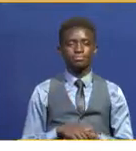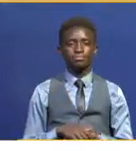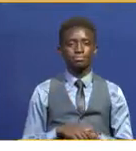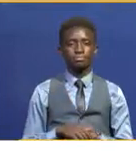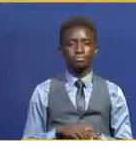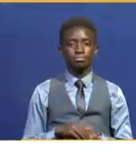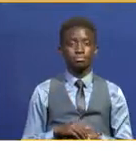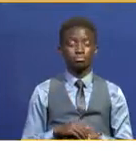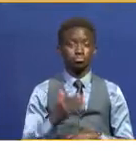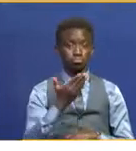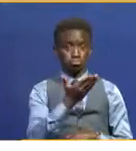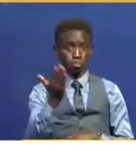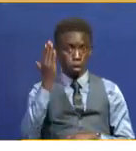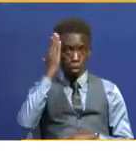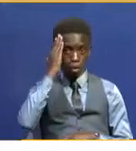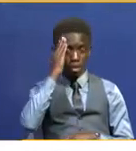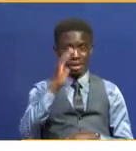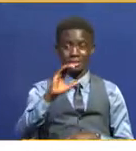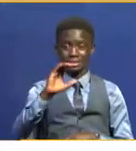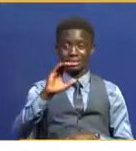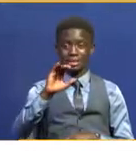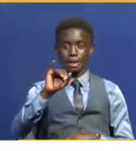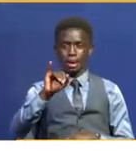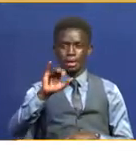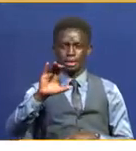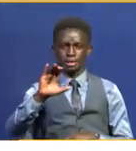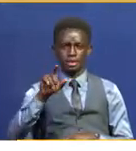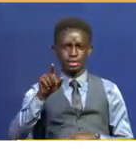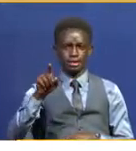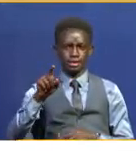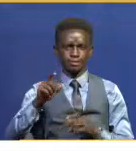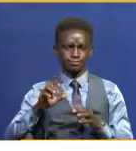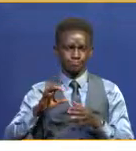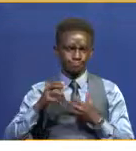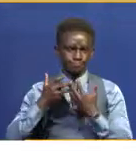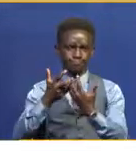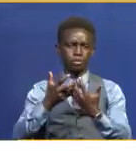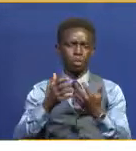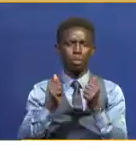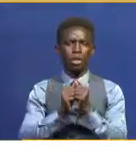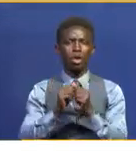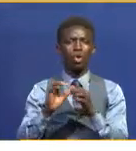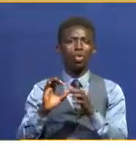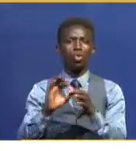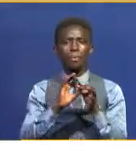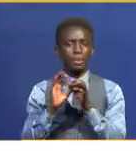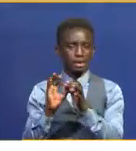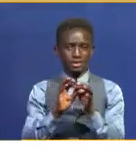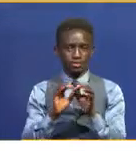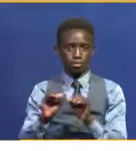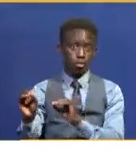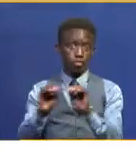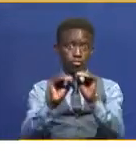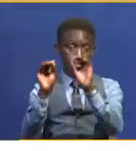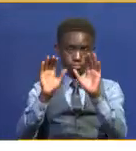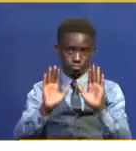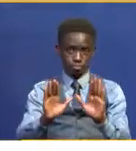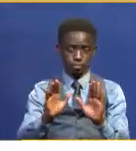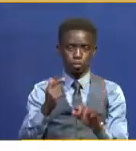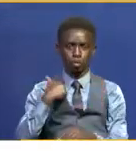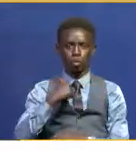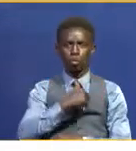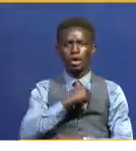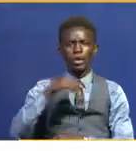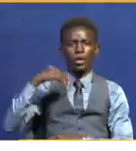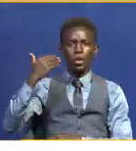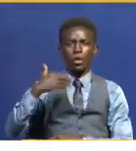you would know that, for instance, CIC is very tied in with the cooperative movement, and through that we usually disseminate a lot